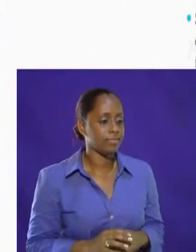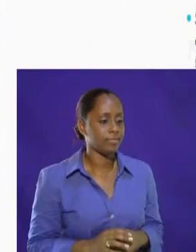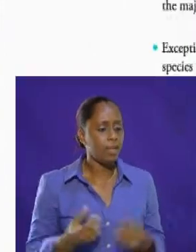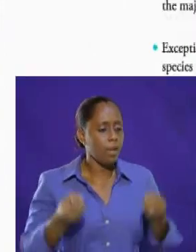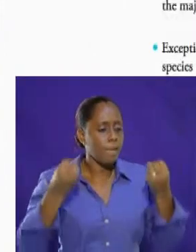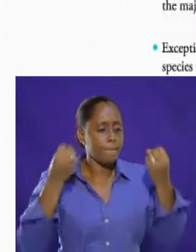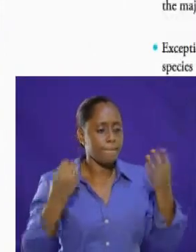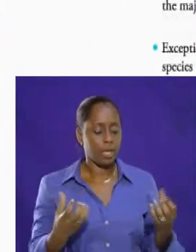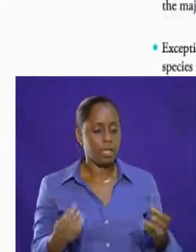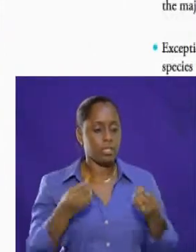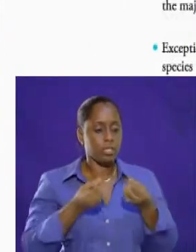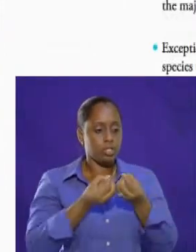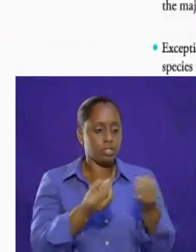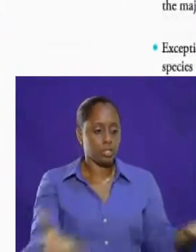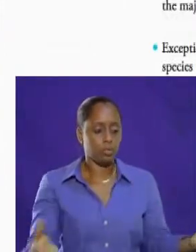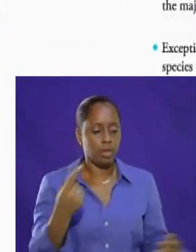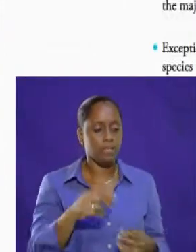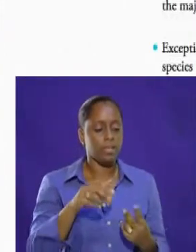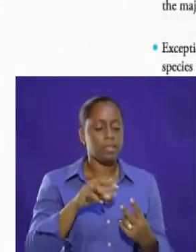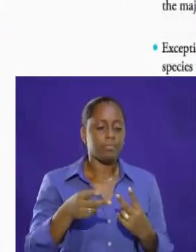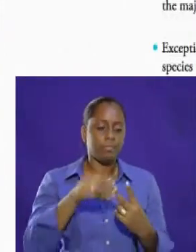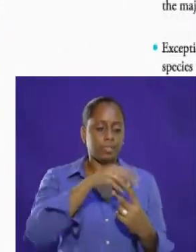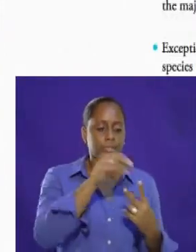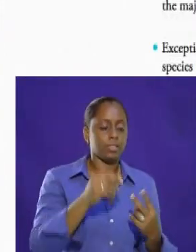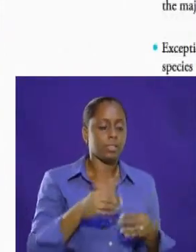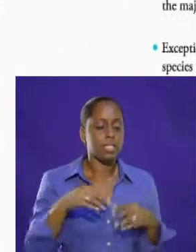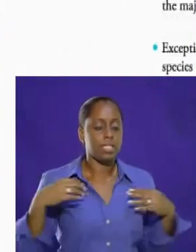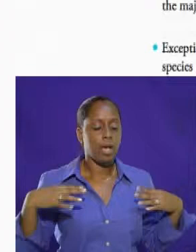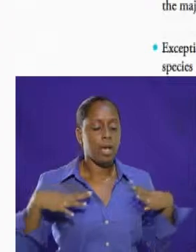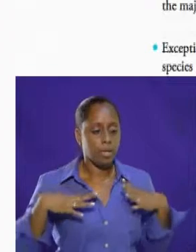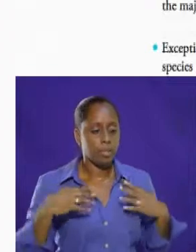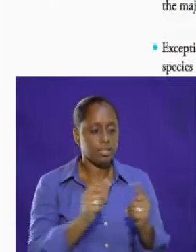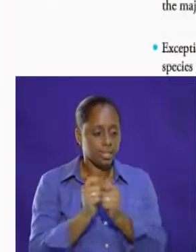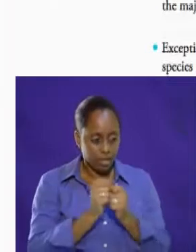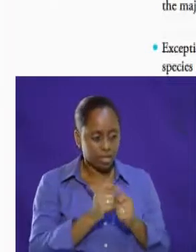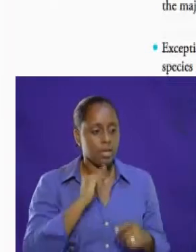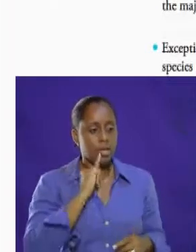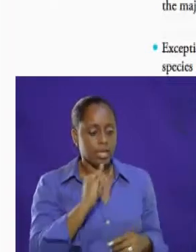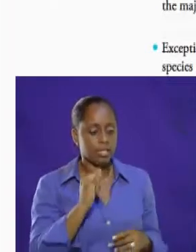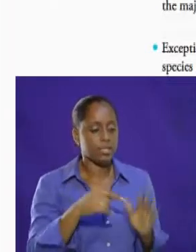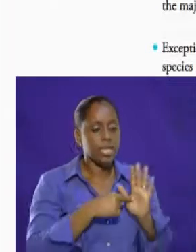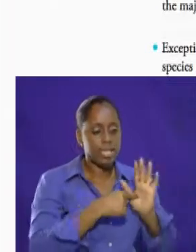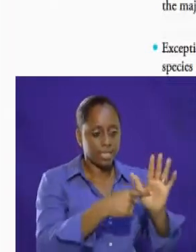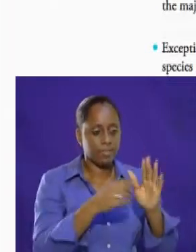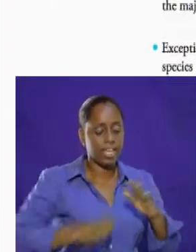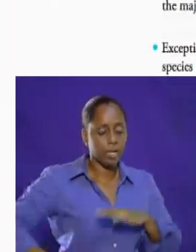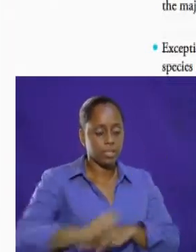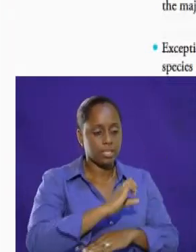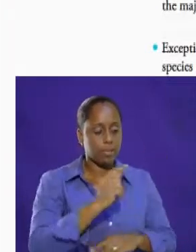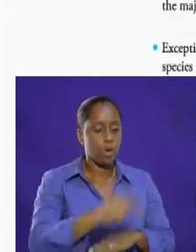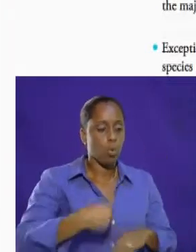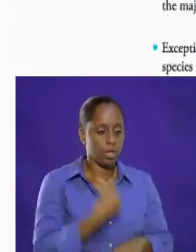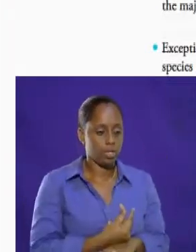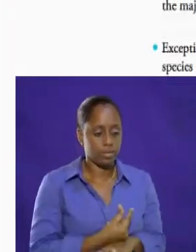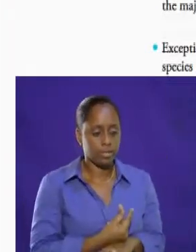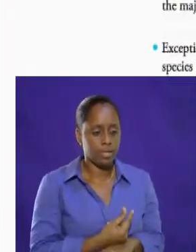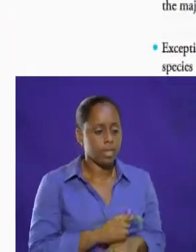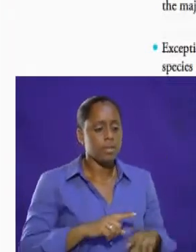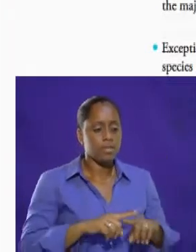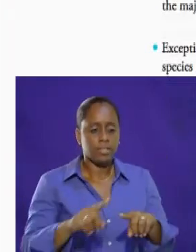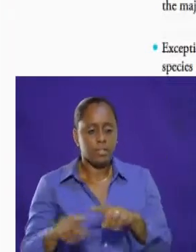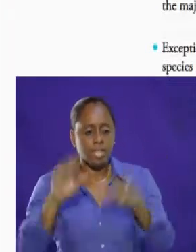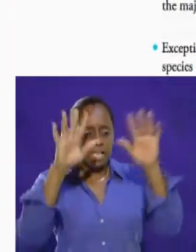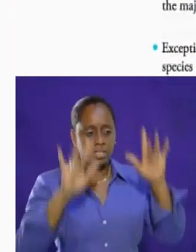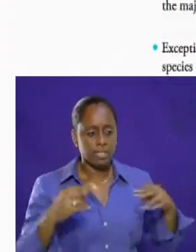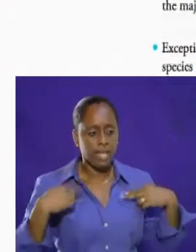ecosystems. The abundance and distribution of selected species together is an indicator of ecosystem quality.